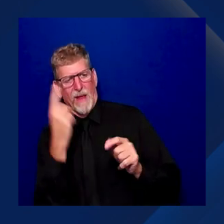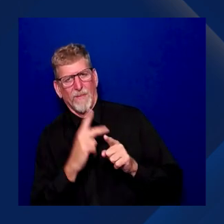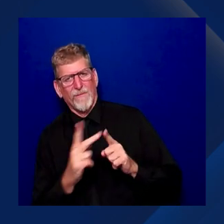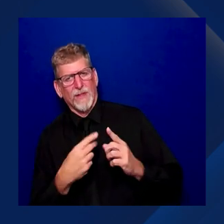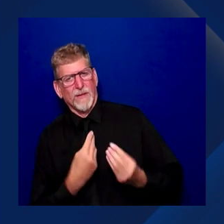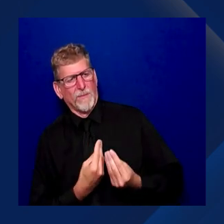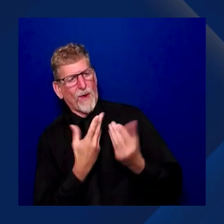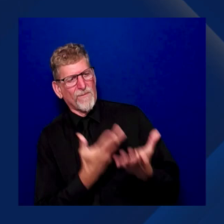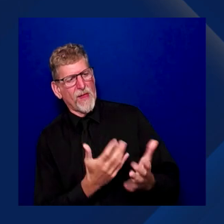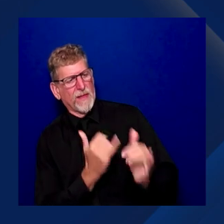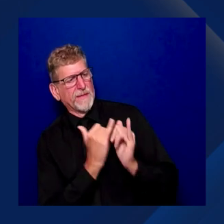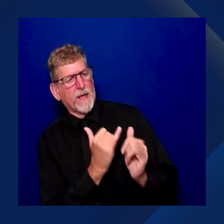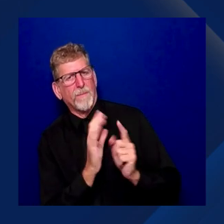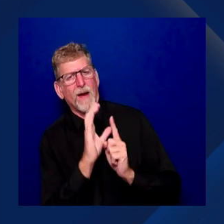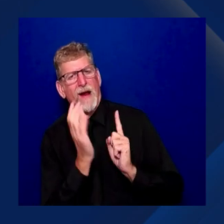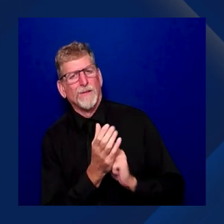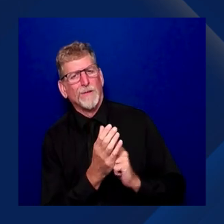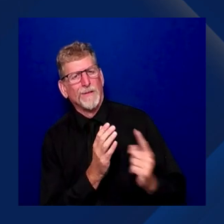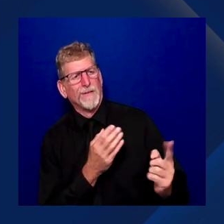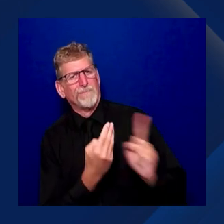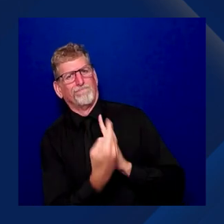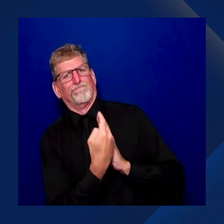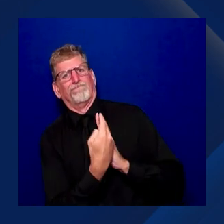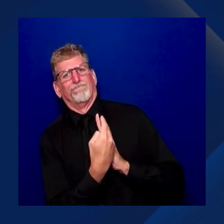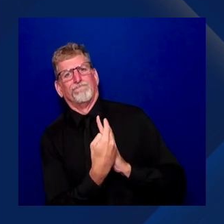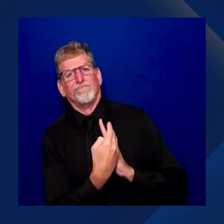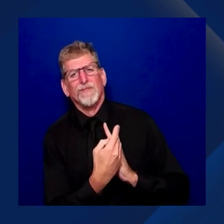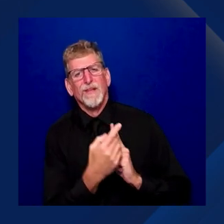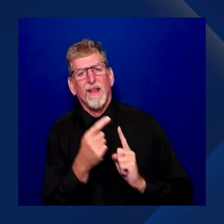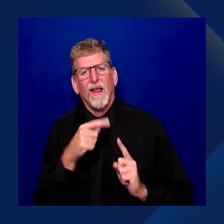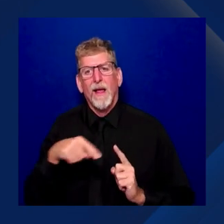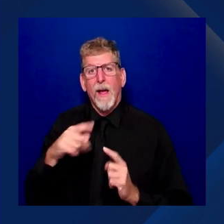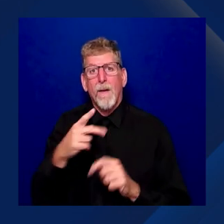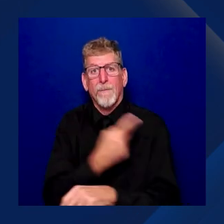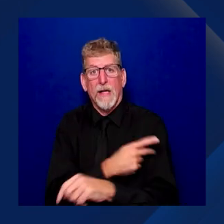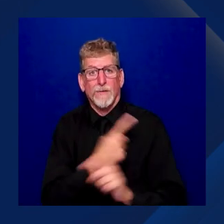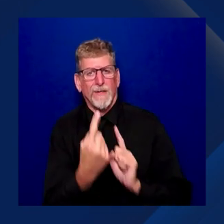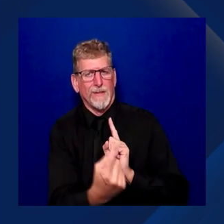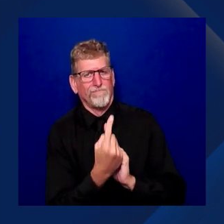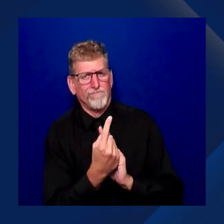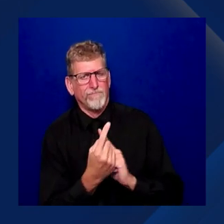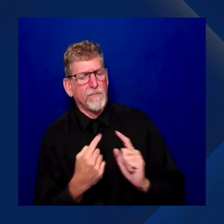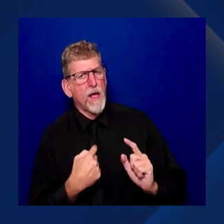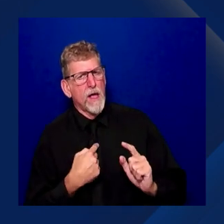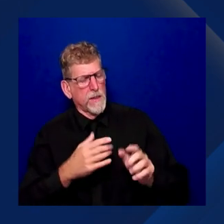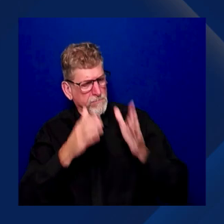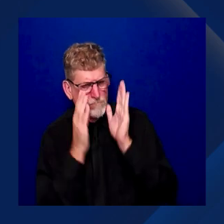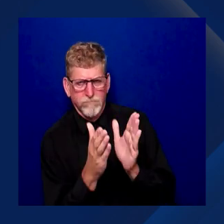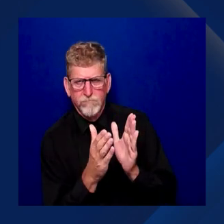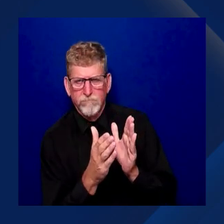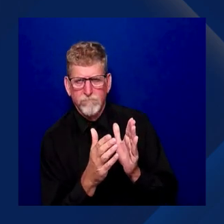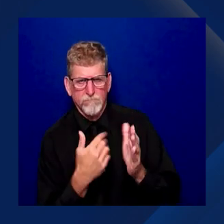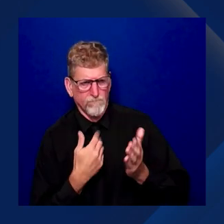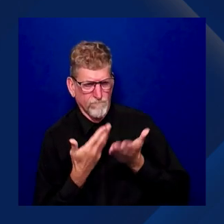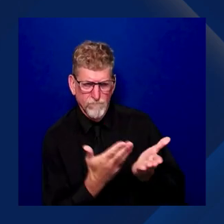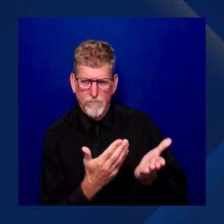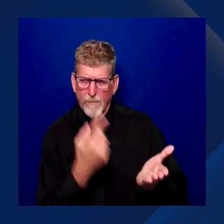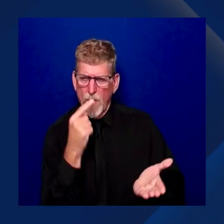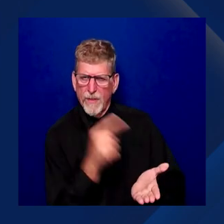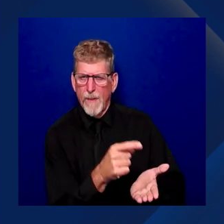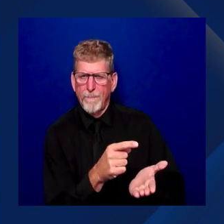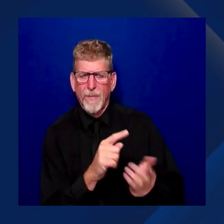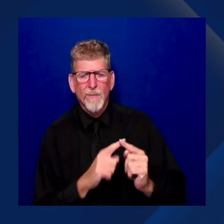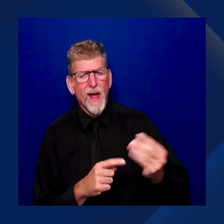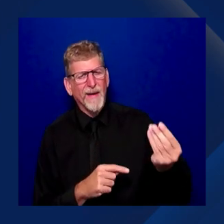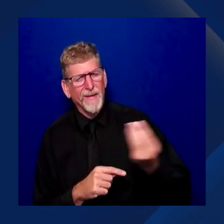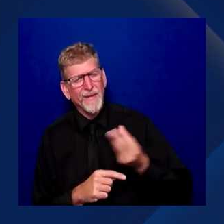experiences. They know that when they come and see me, that I will hear them and that I will see them. But they tell me that I'm a unicorn. There are